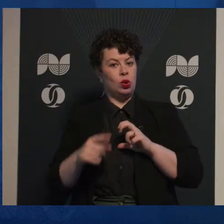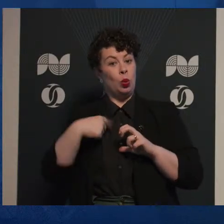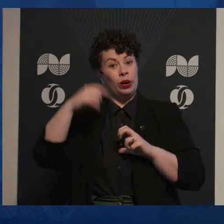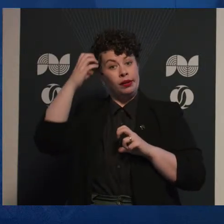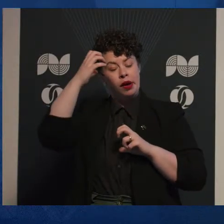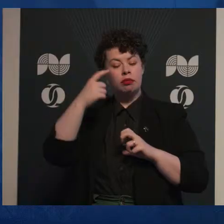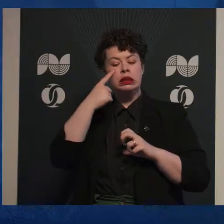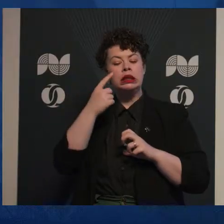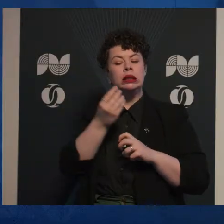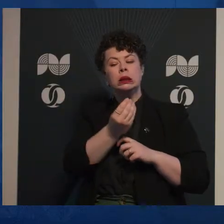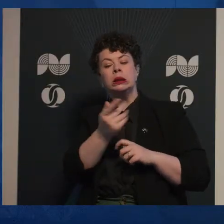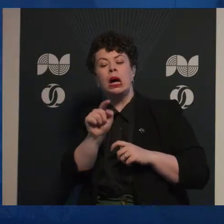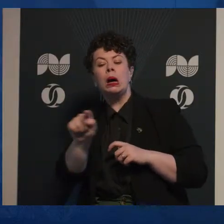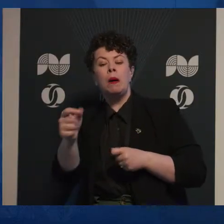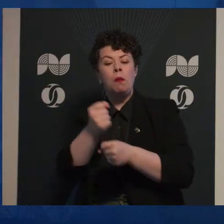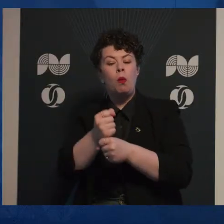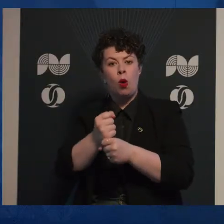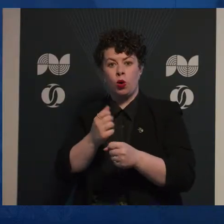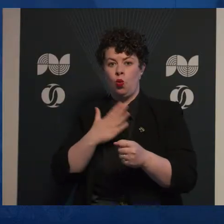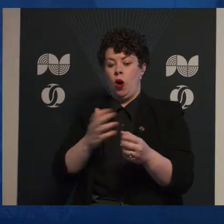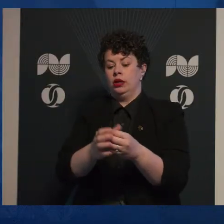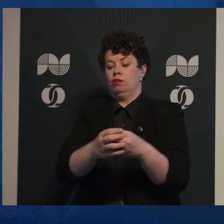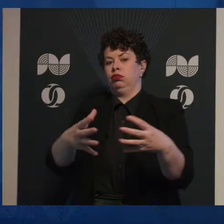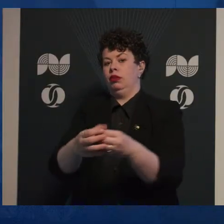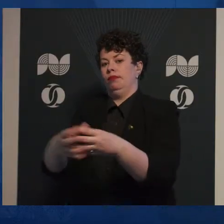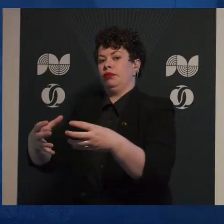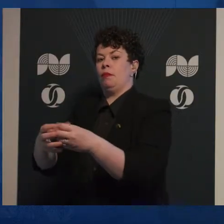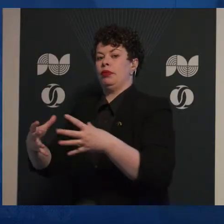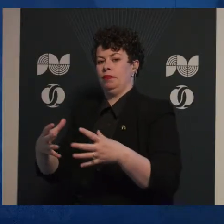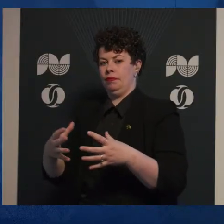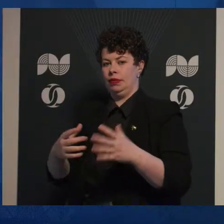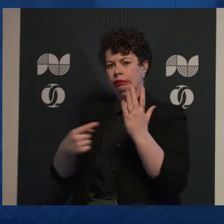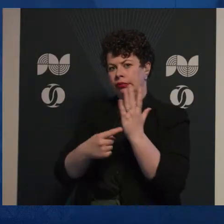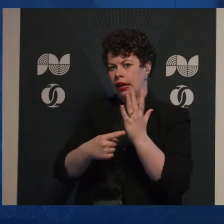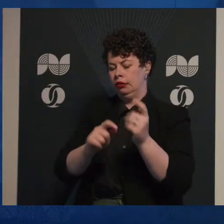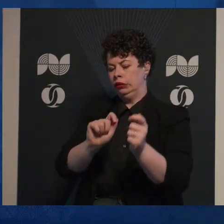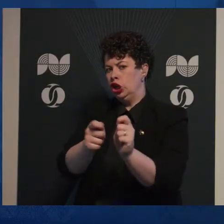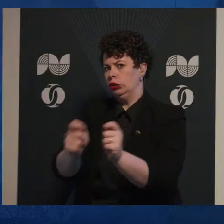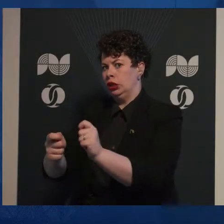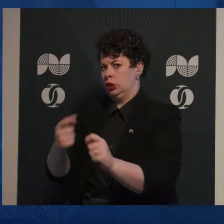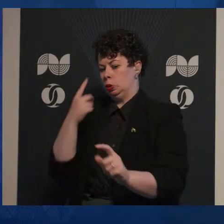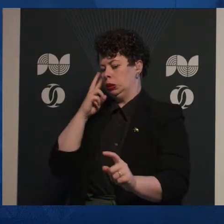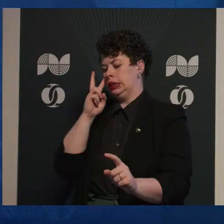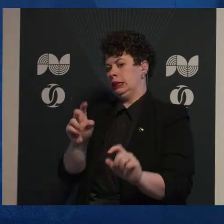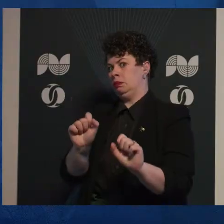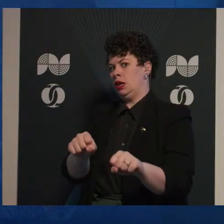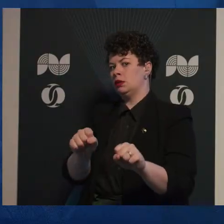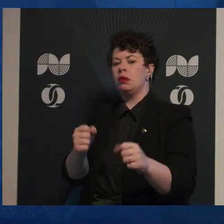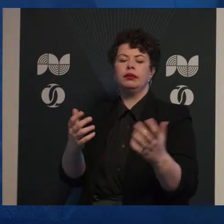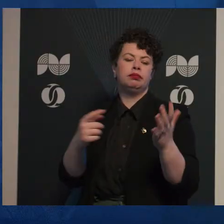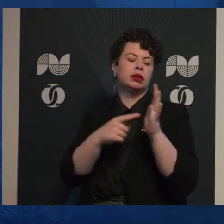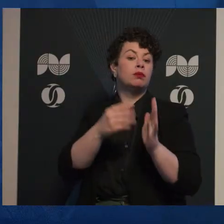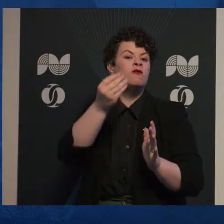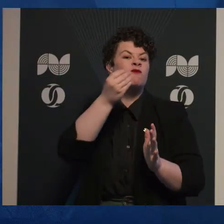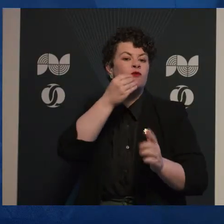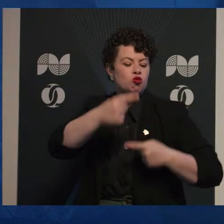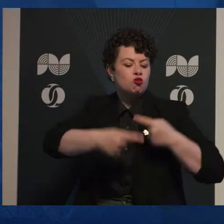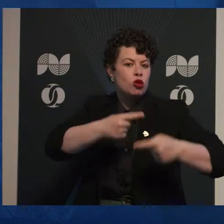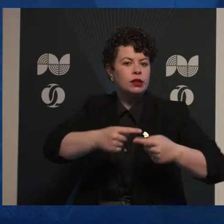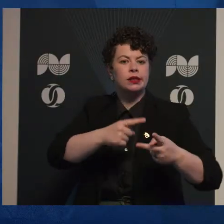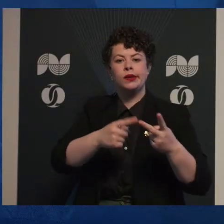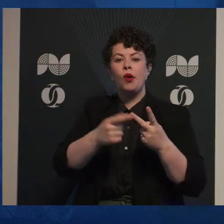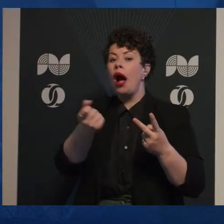high-potential industries, more traditional ones, and sort of re-engineering the industries, let's say in food processing or pharma